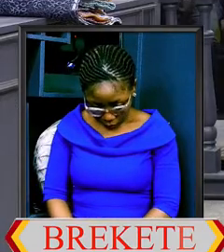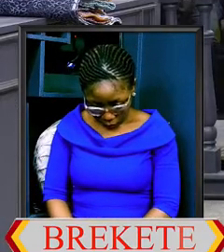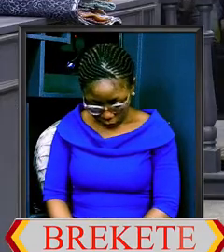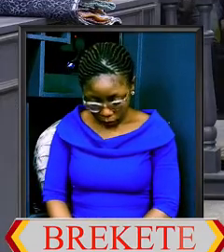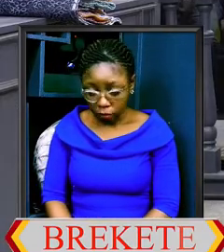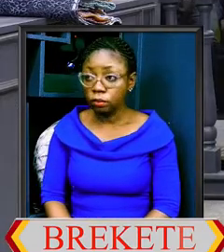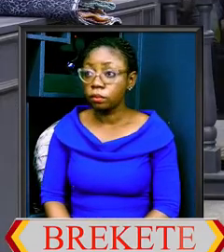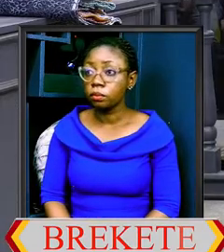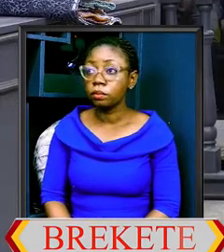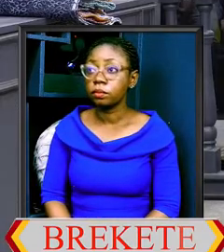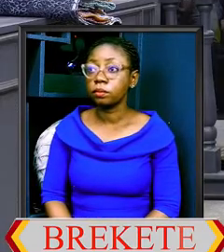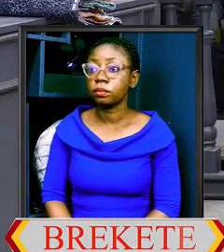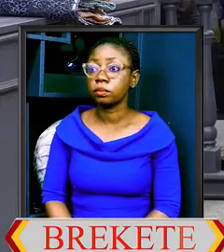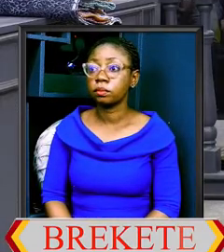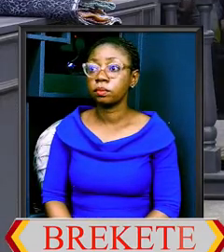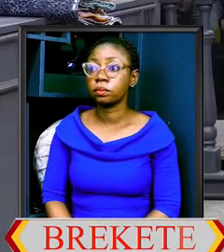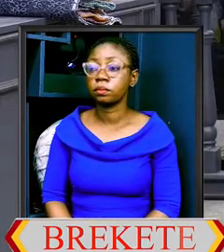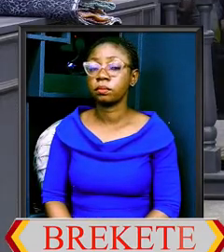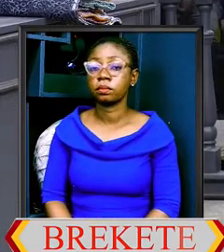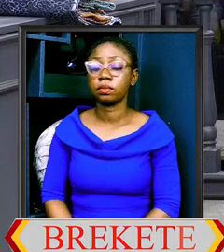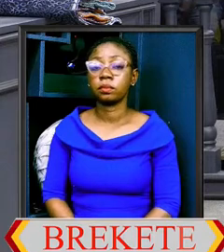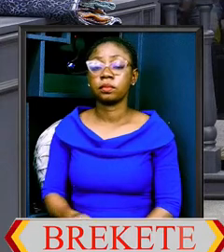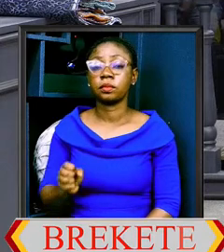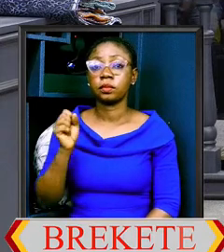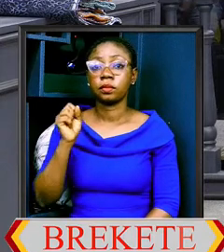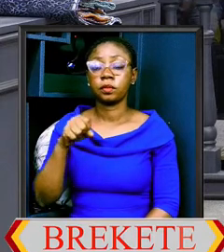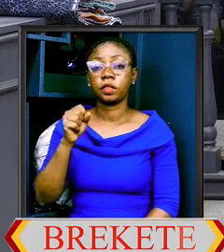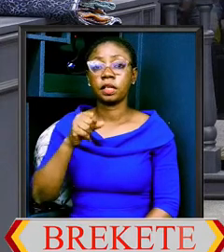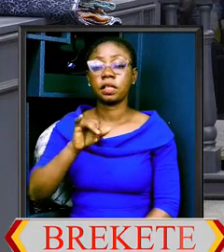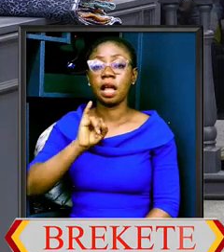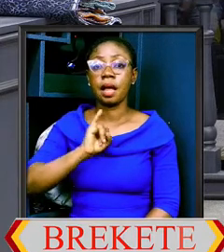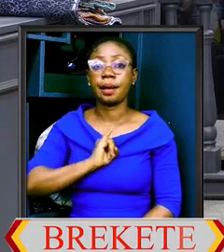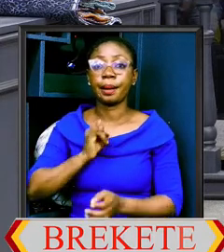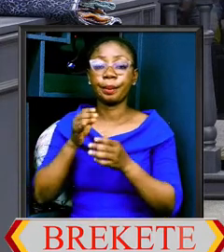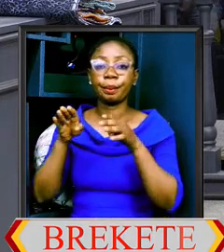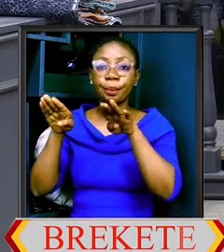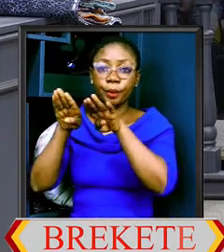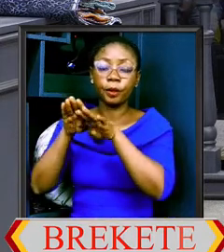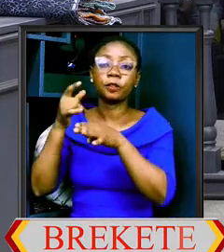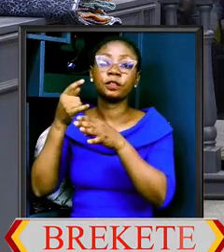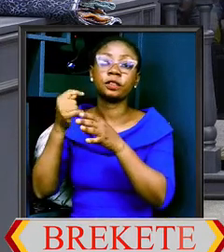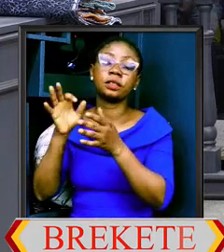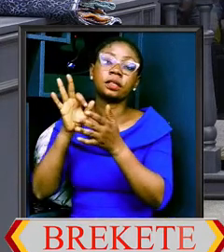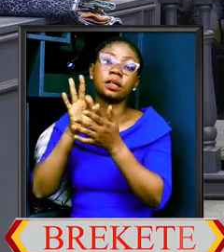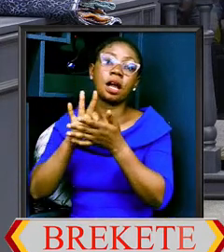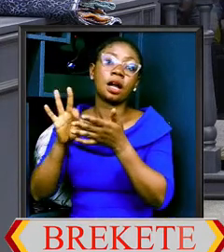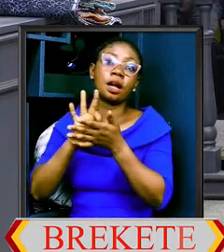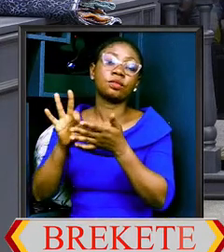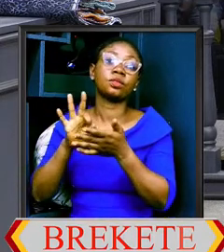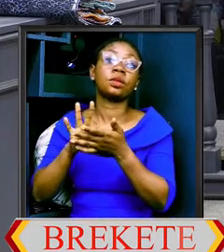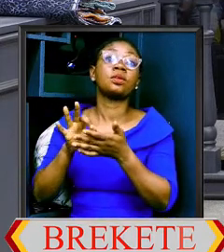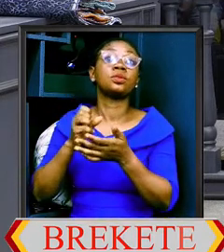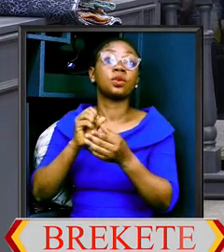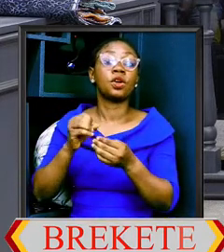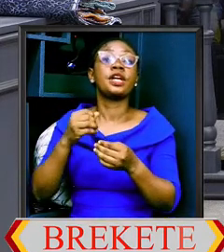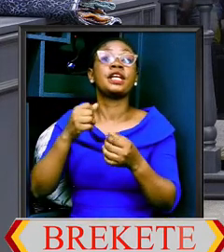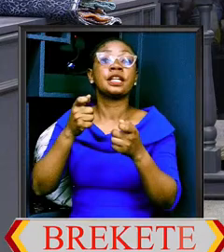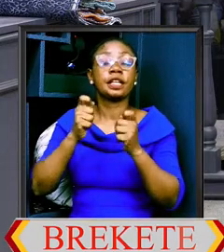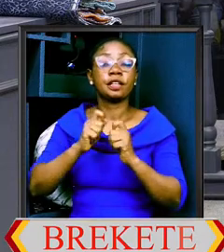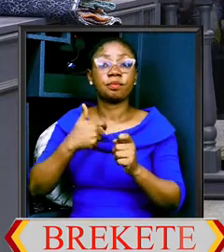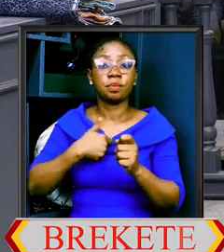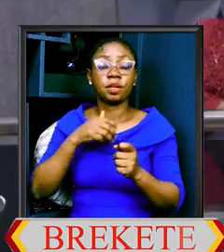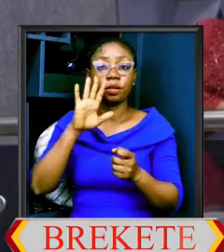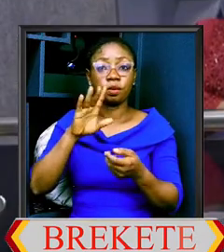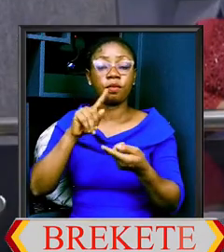You don't block that account? Yes, sir. I block it. So you will give me your friend account, your girlfriend